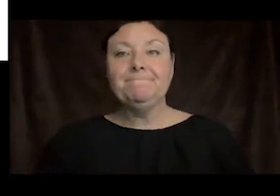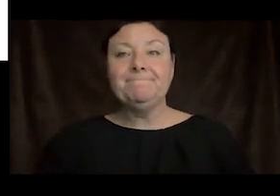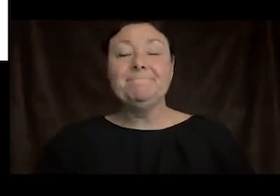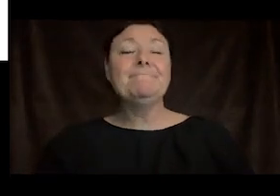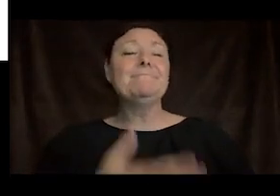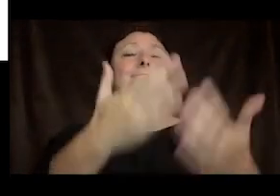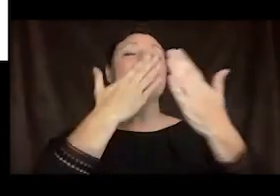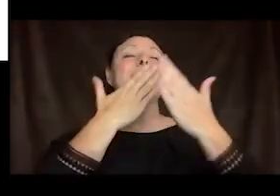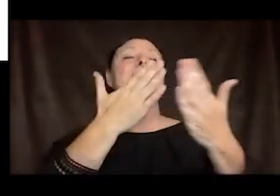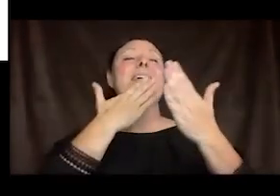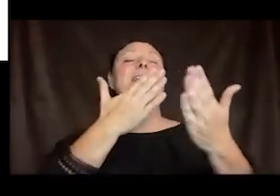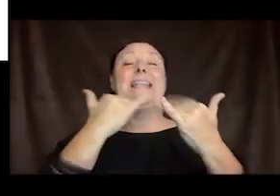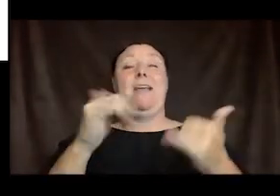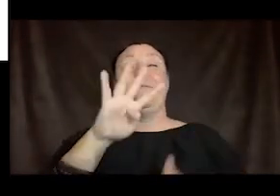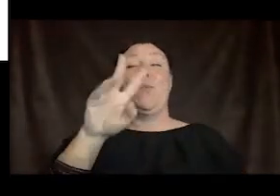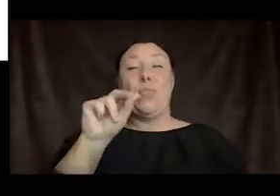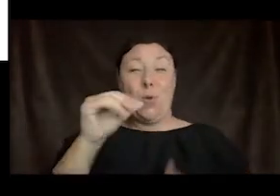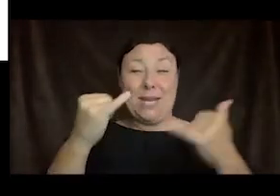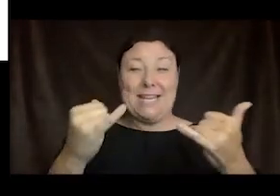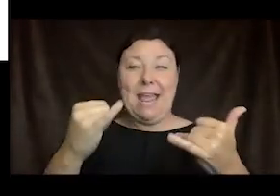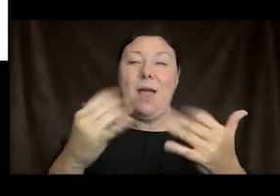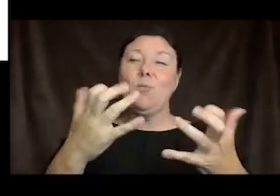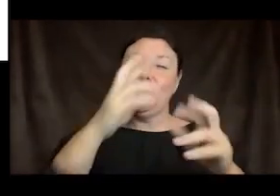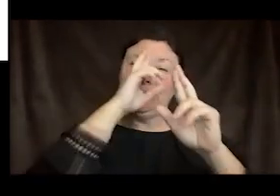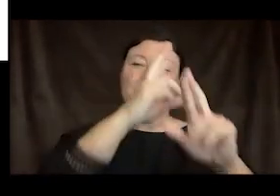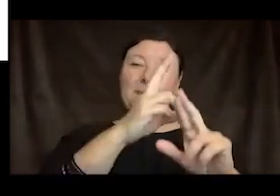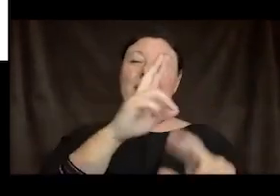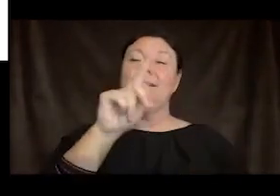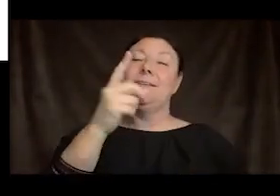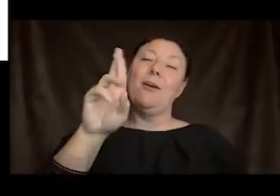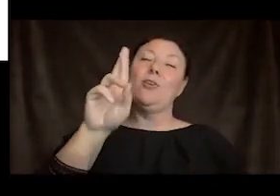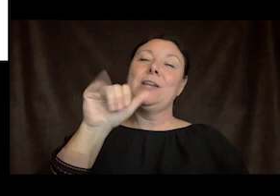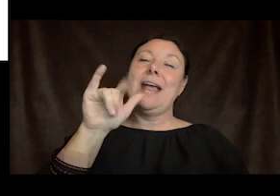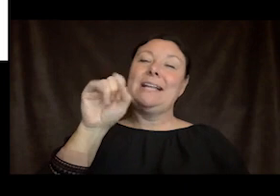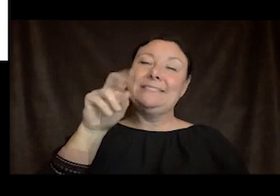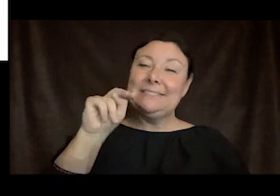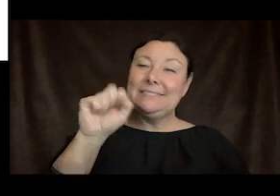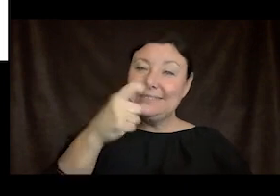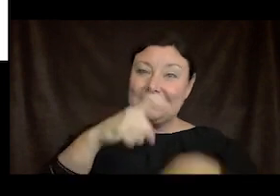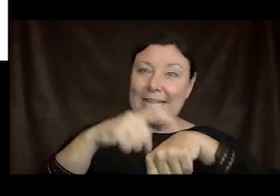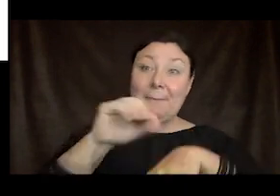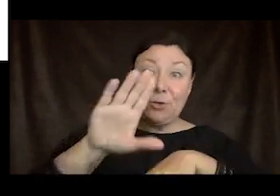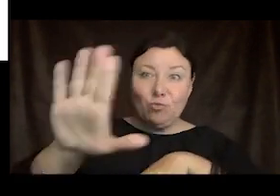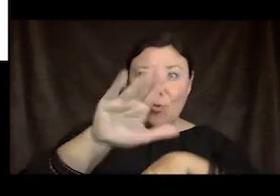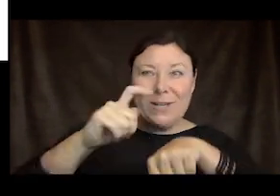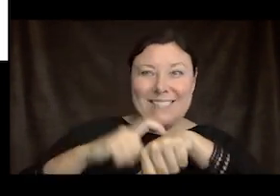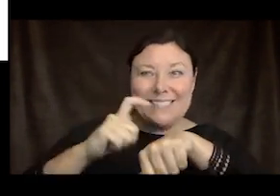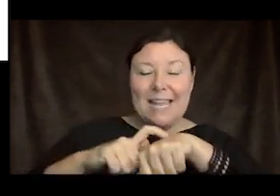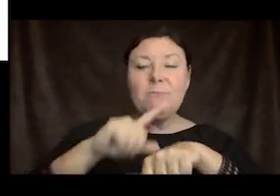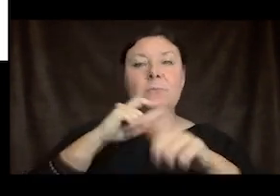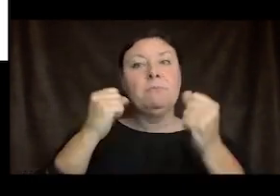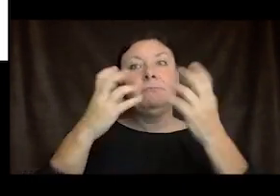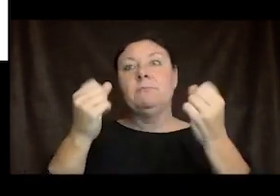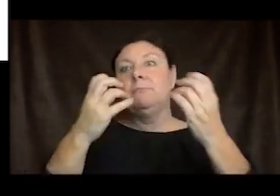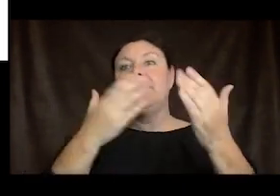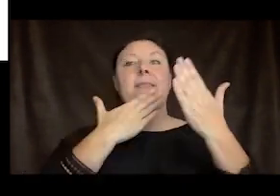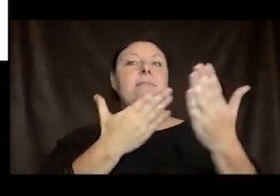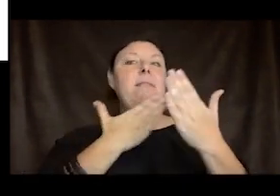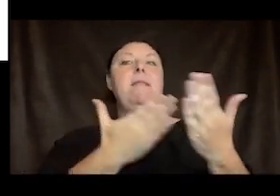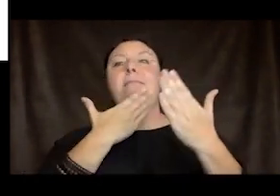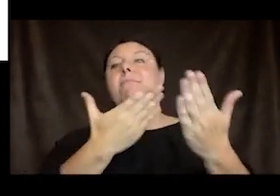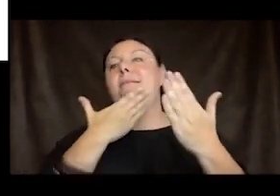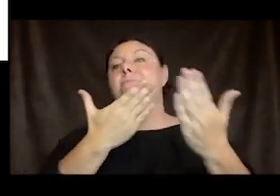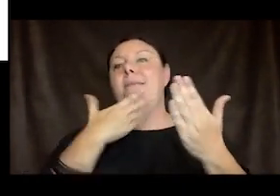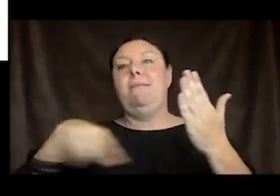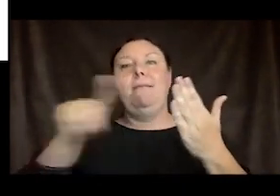Wonderful, thank you. Well, it is 4:30 and we do want to respect Dr. Tyson's time and everyone's time. There are lots and lots of thank yous